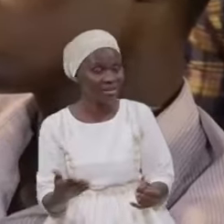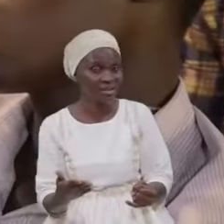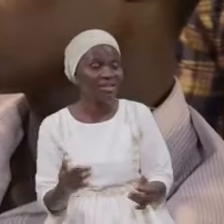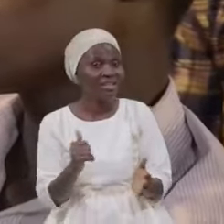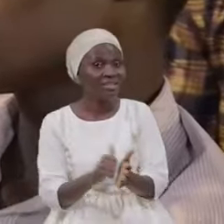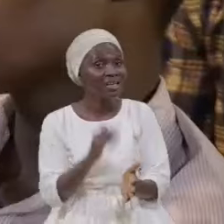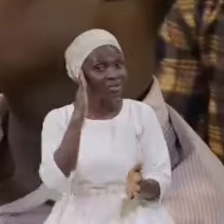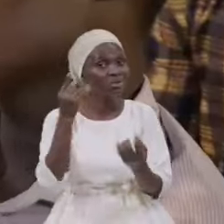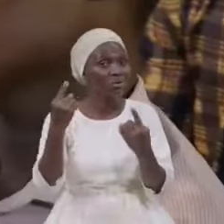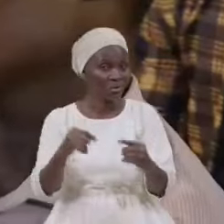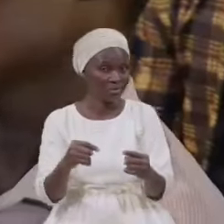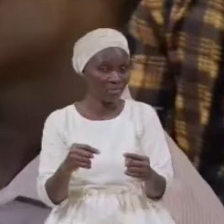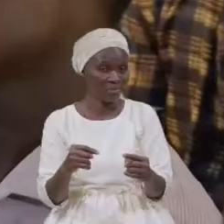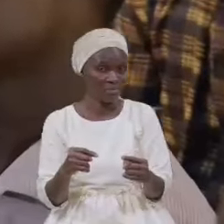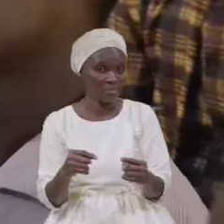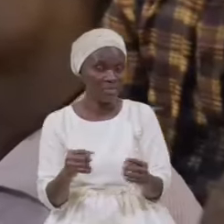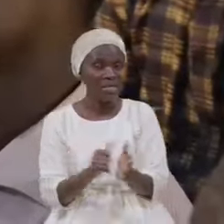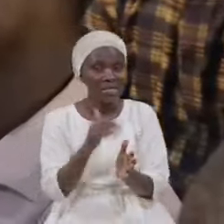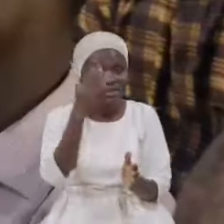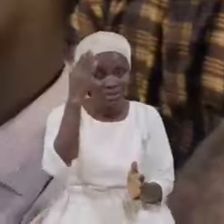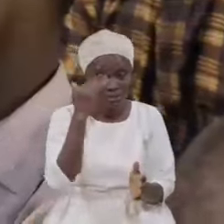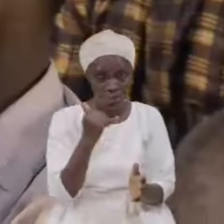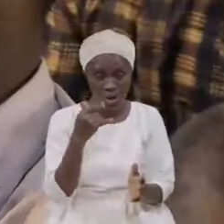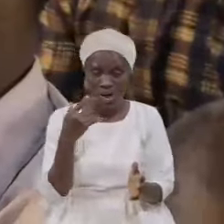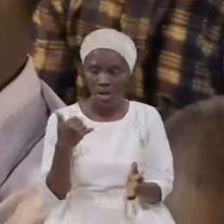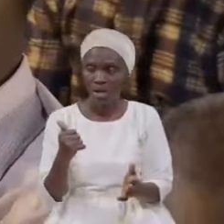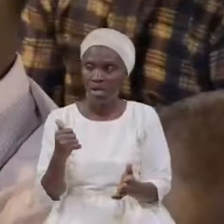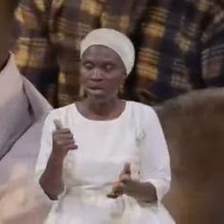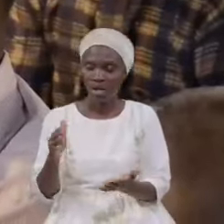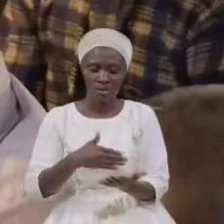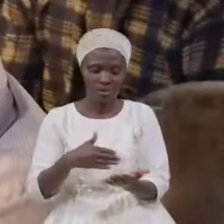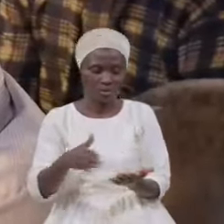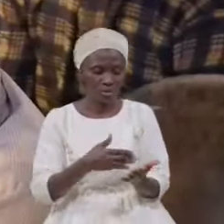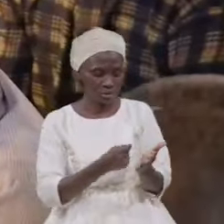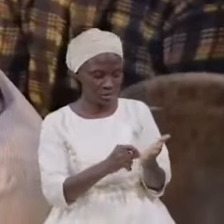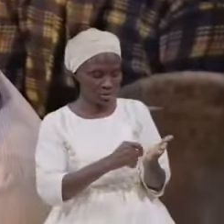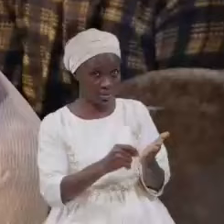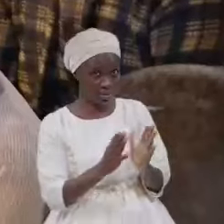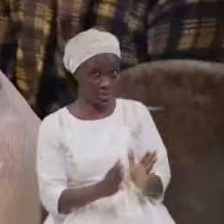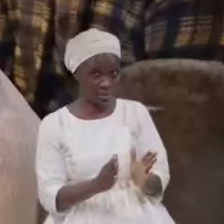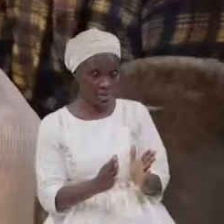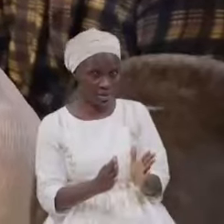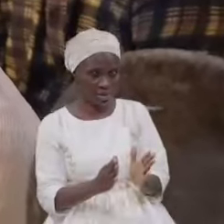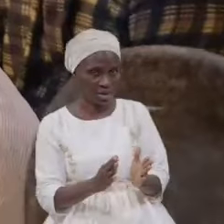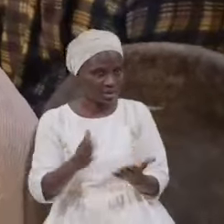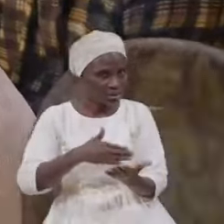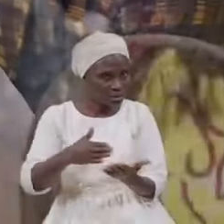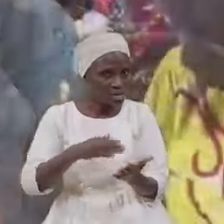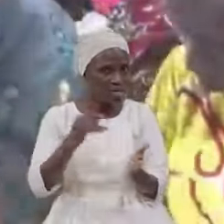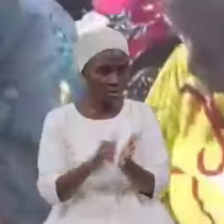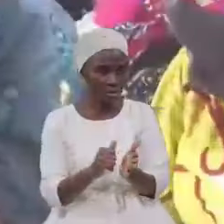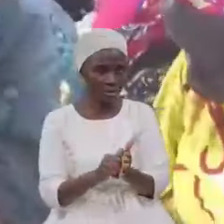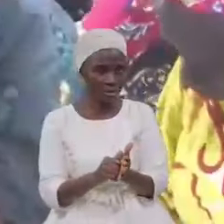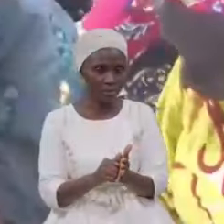the songwriter puts it in a very good way. It says there's a great day